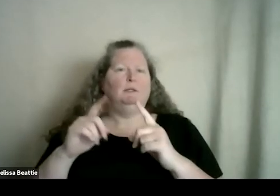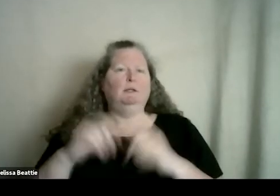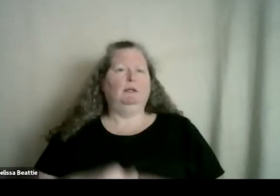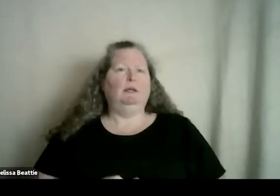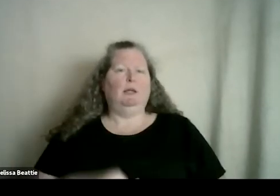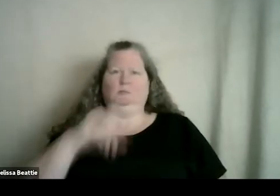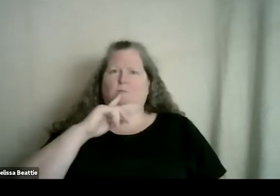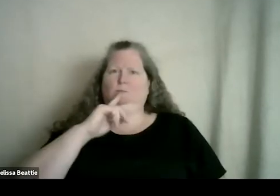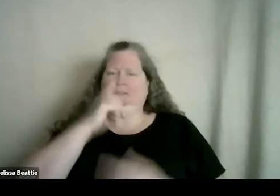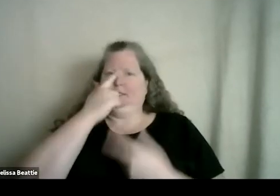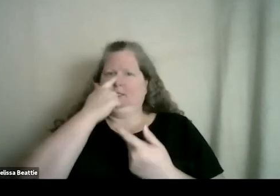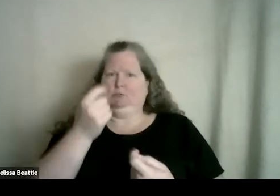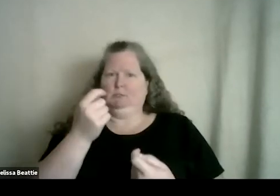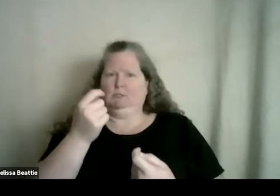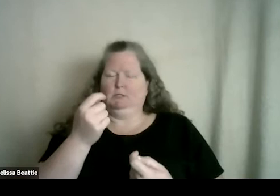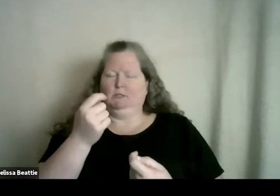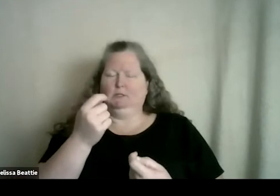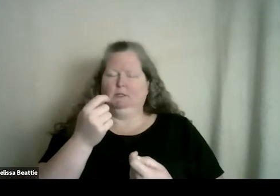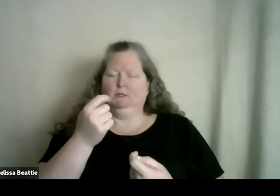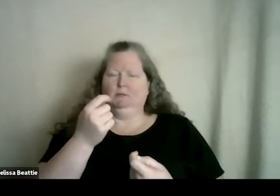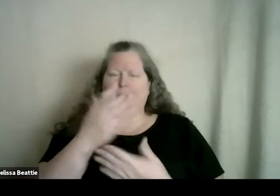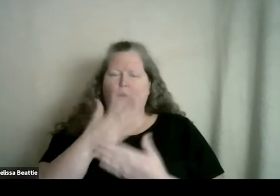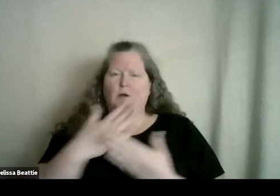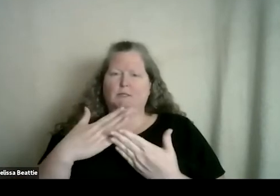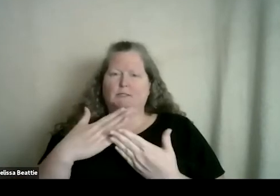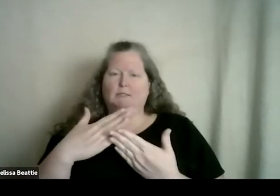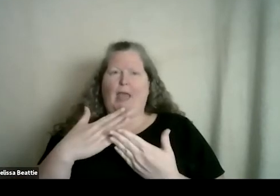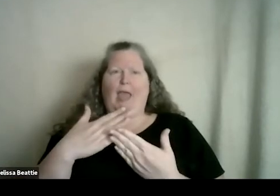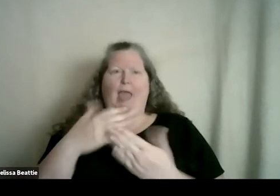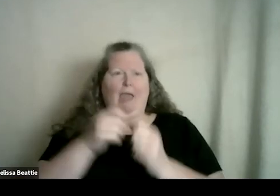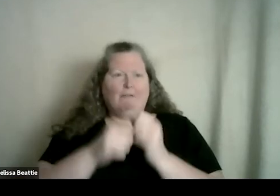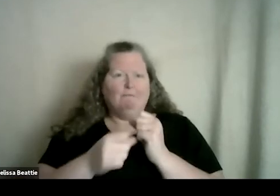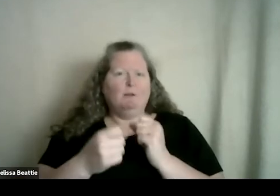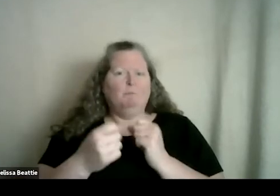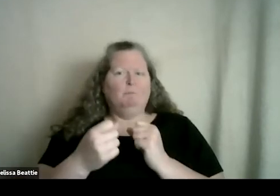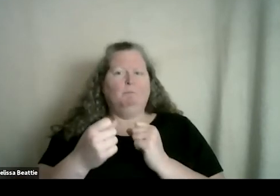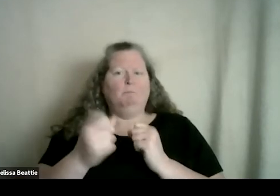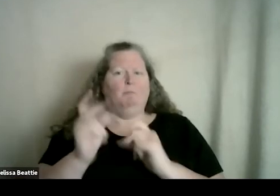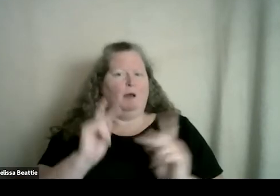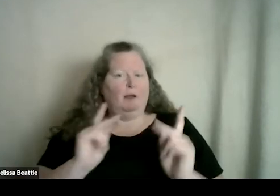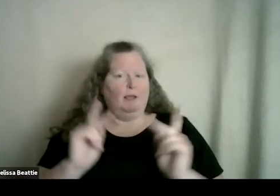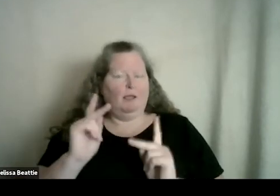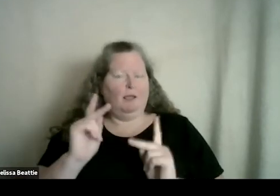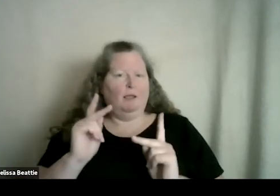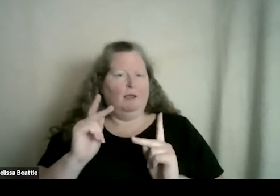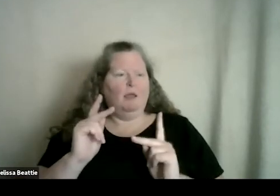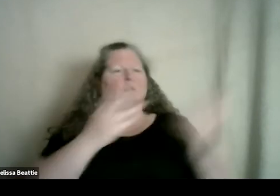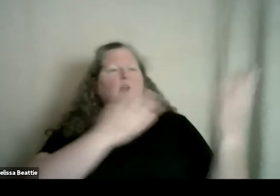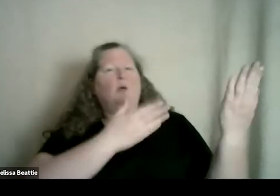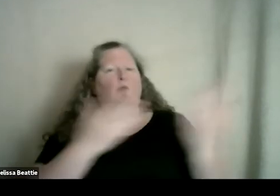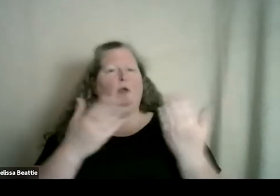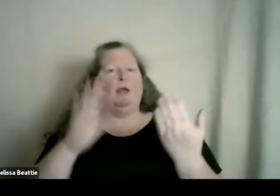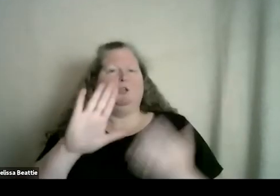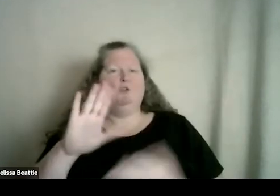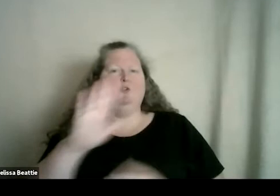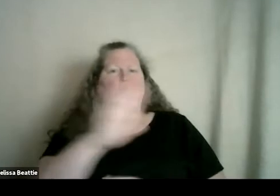interesting piece is everybody now is bring your own device at work,